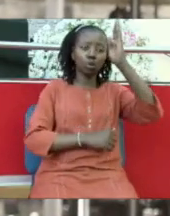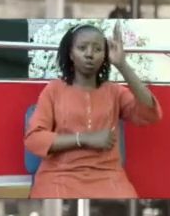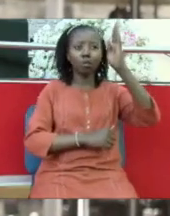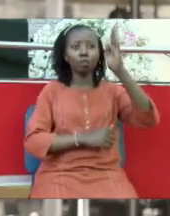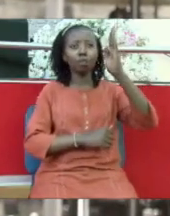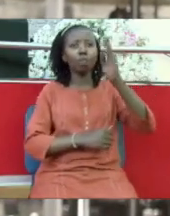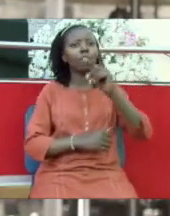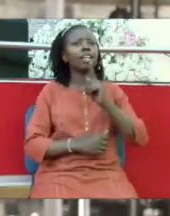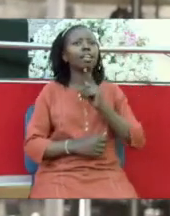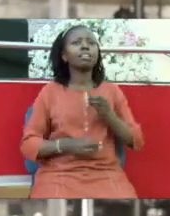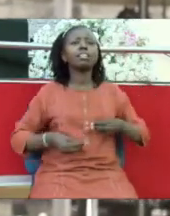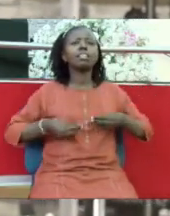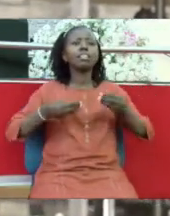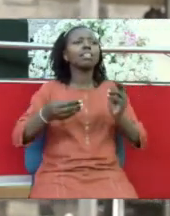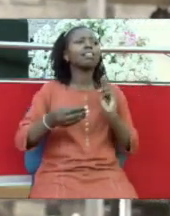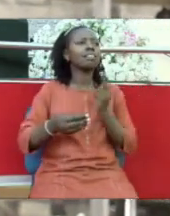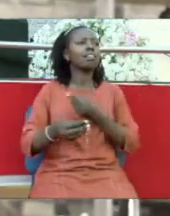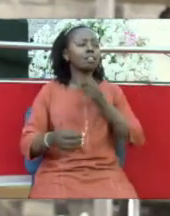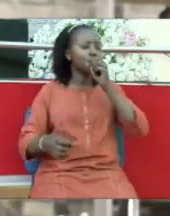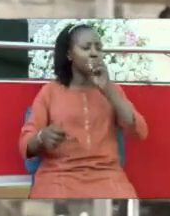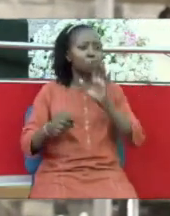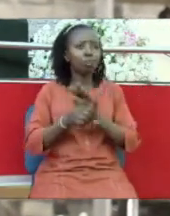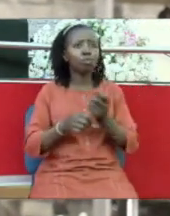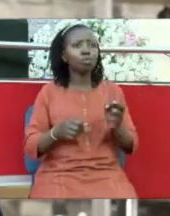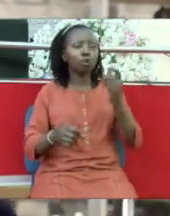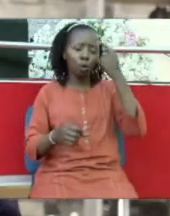He has given us a promise for all that we need.